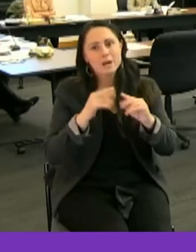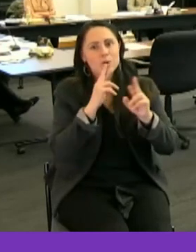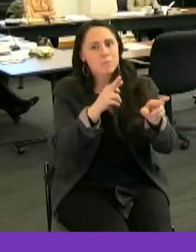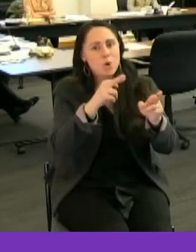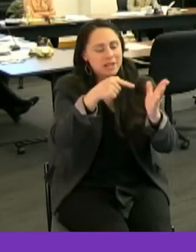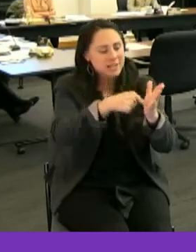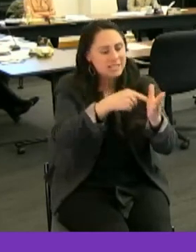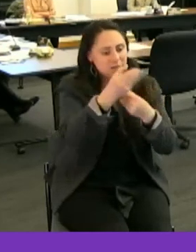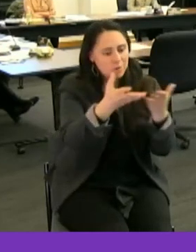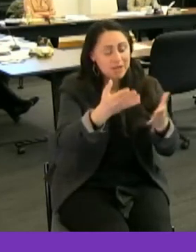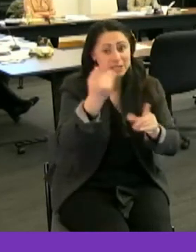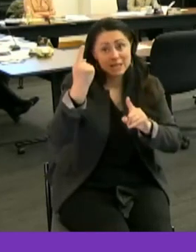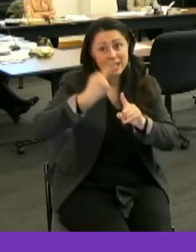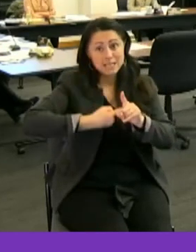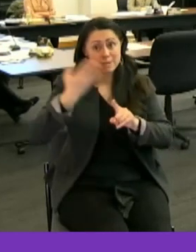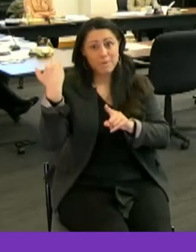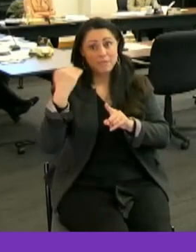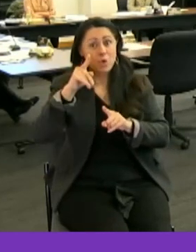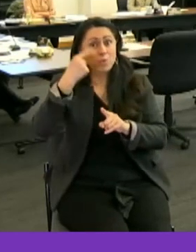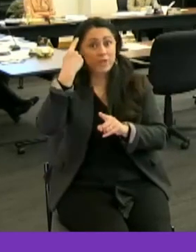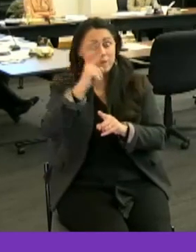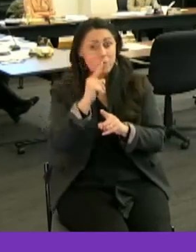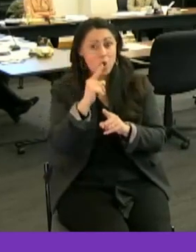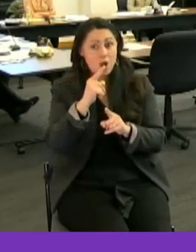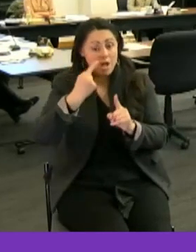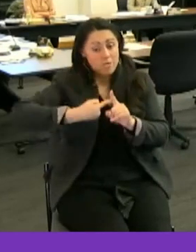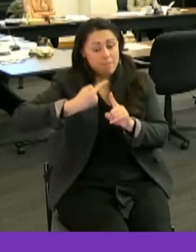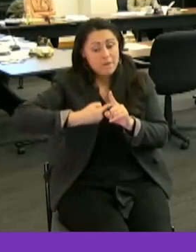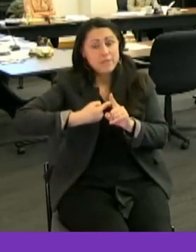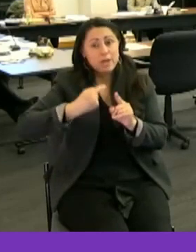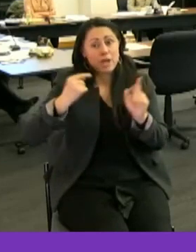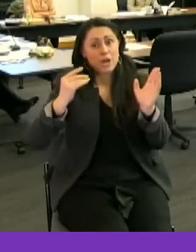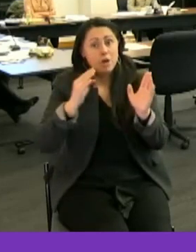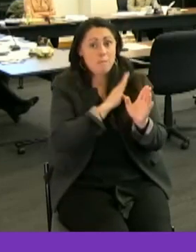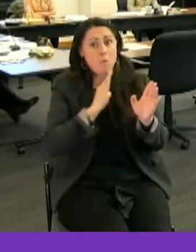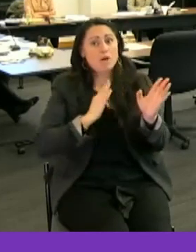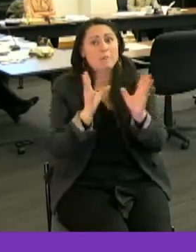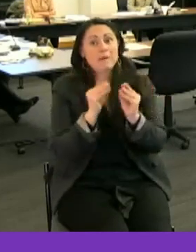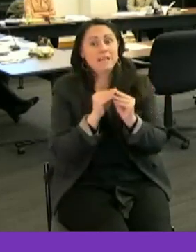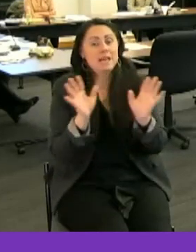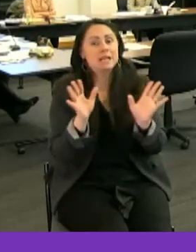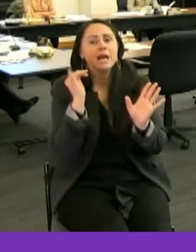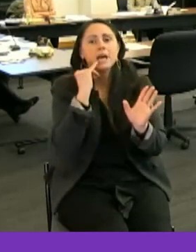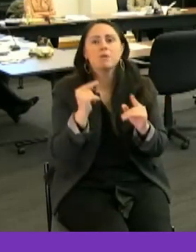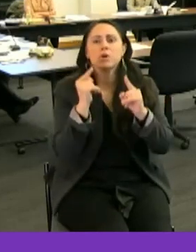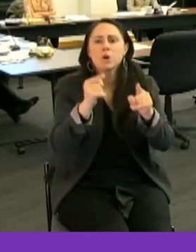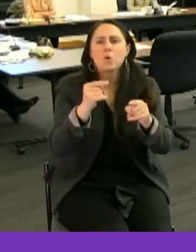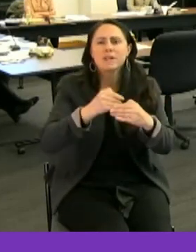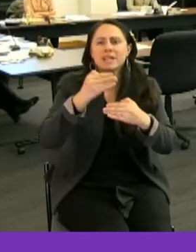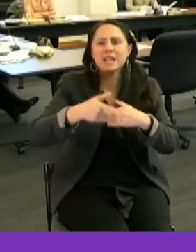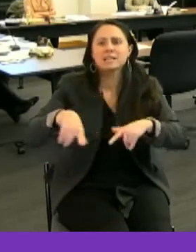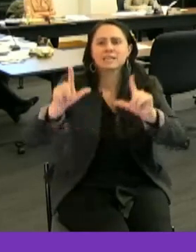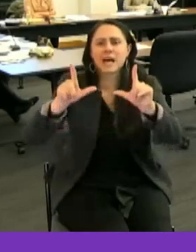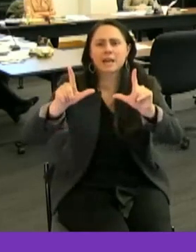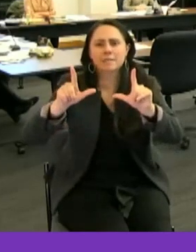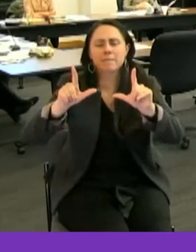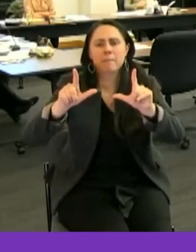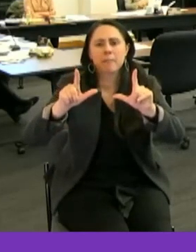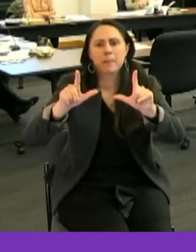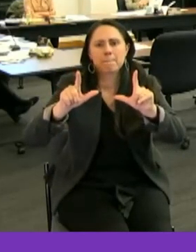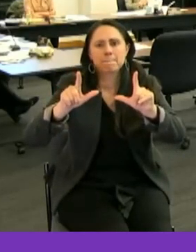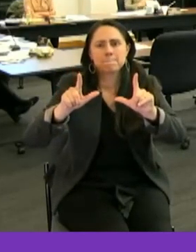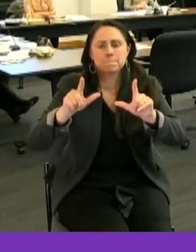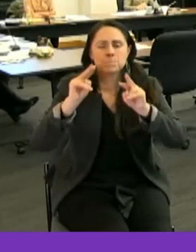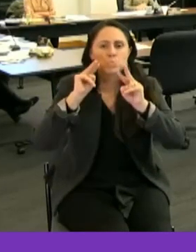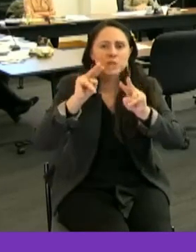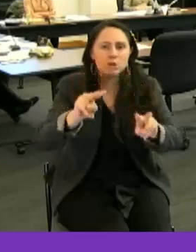last month, this was only for the purpose of our monthly board meeting. So if we go to the next slide, which is our last slide, and